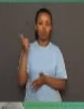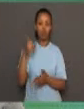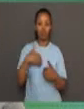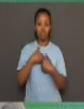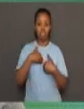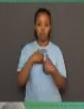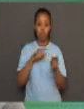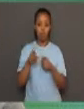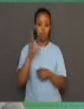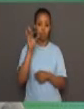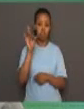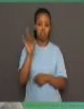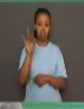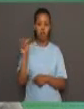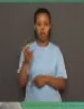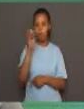use 8%.